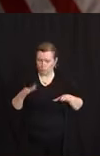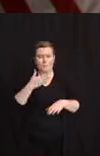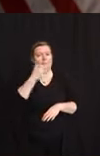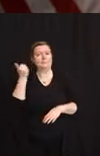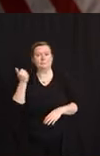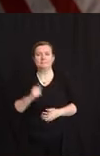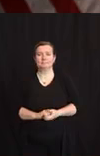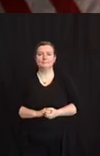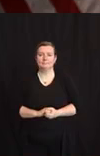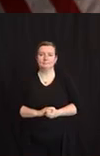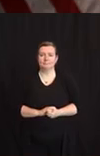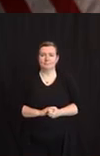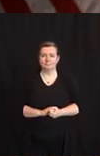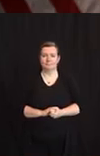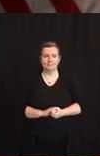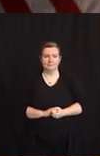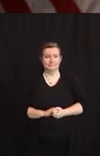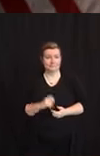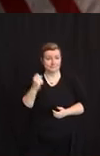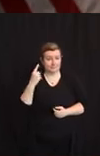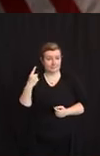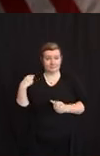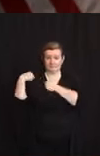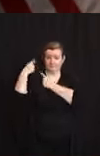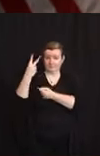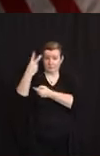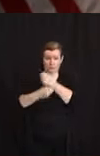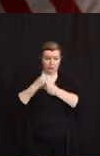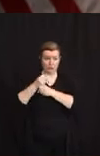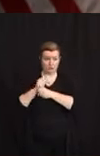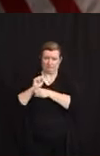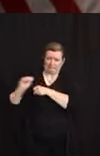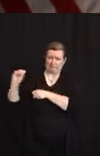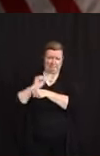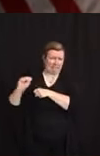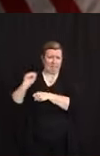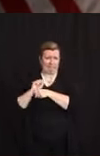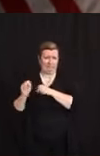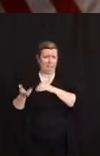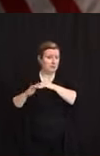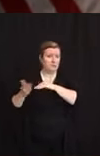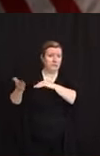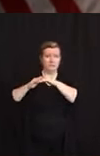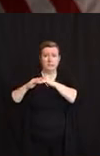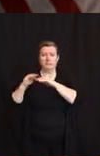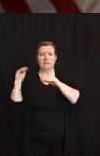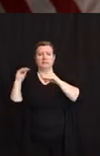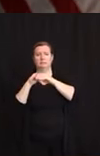we had spent 2 years doggedly increasing surpluses, rainy day funds,